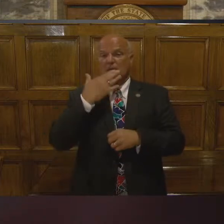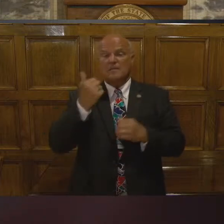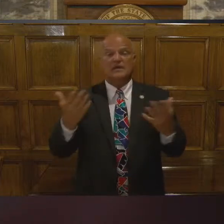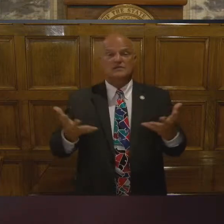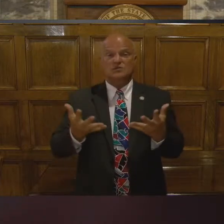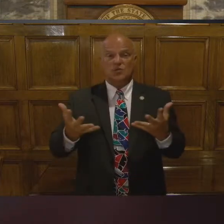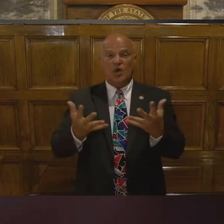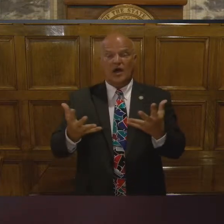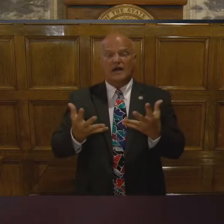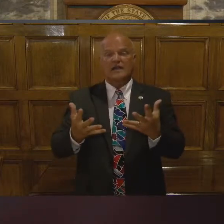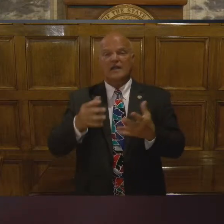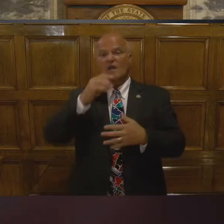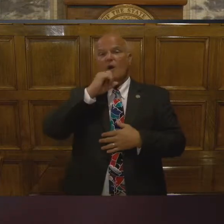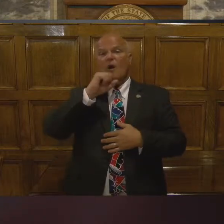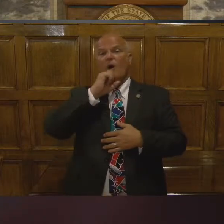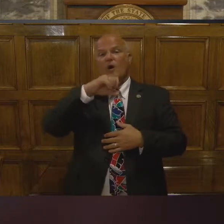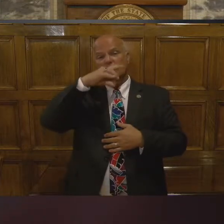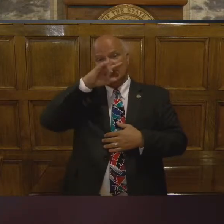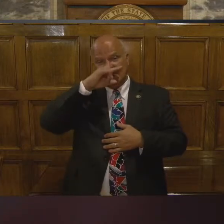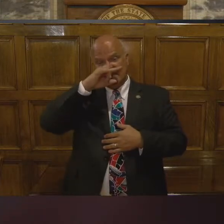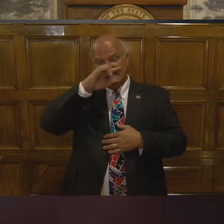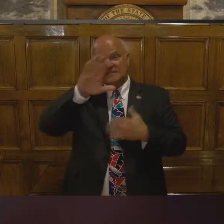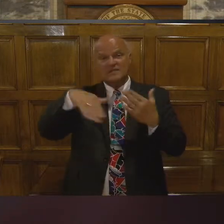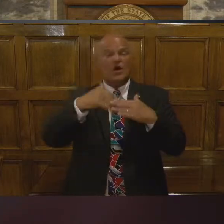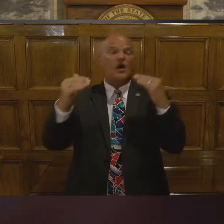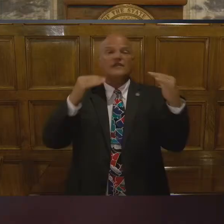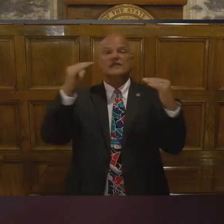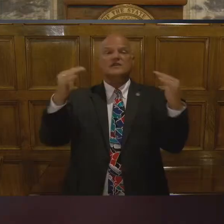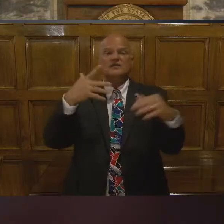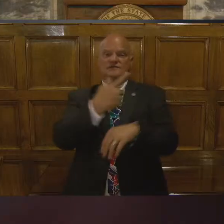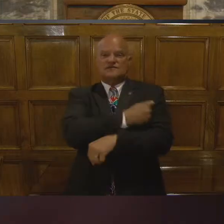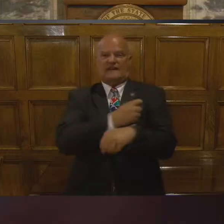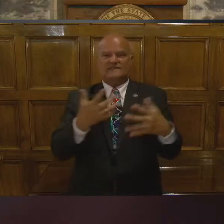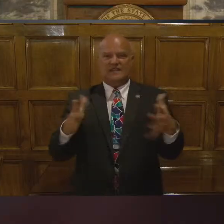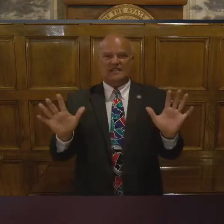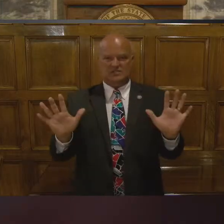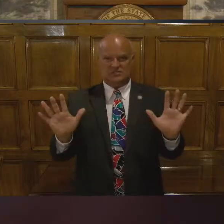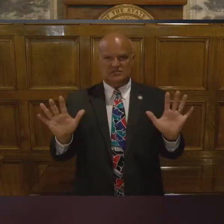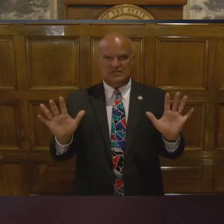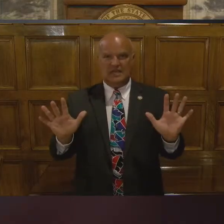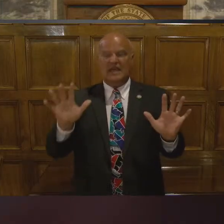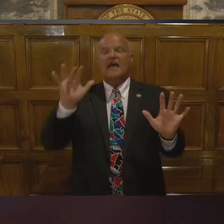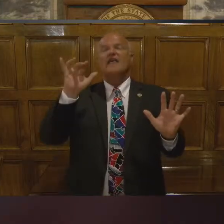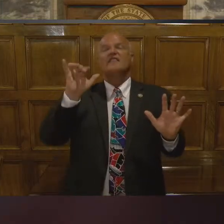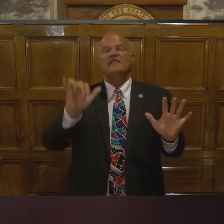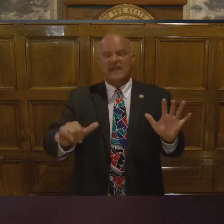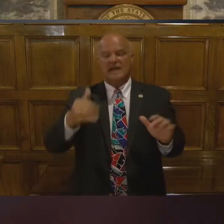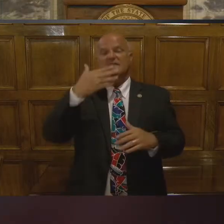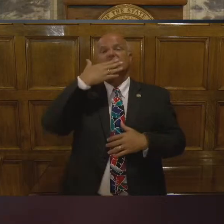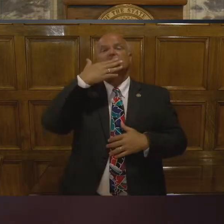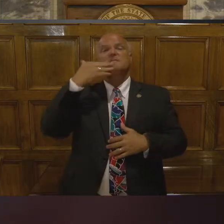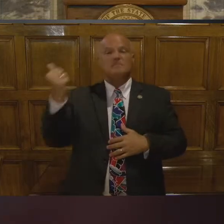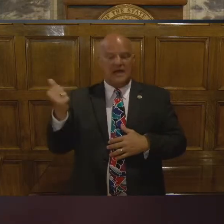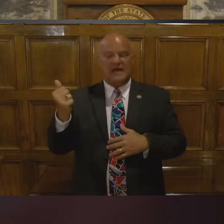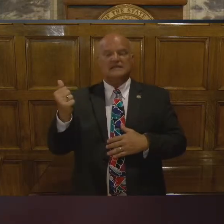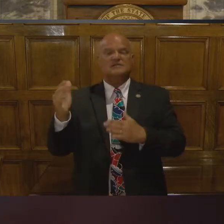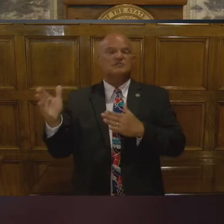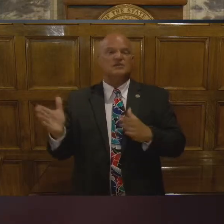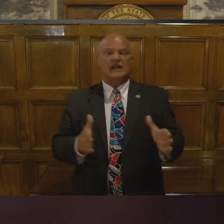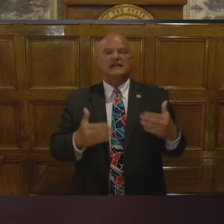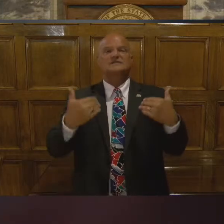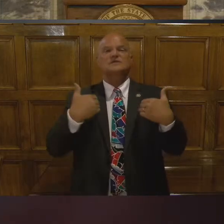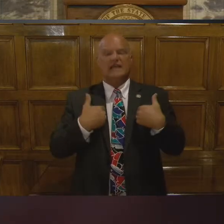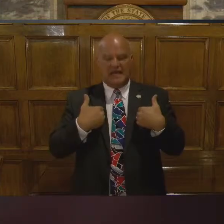for the older kids and all of the adults to get vaccinated. That is going to be one of the best strategies that we